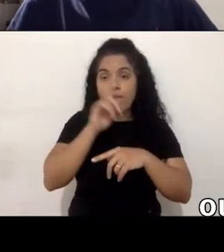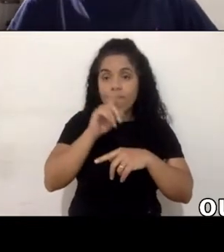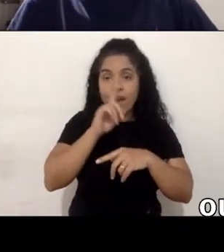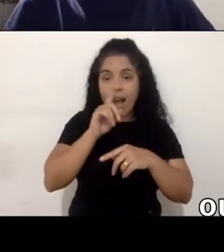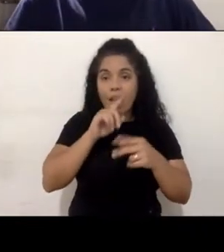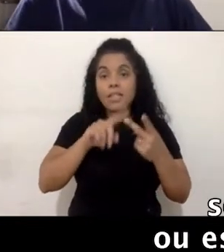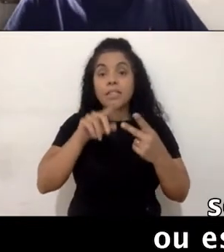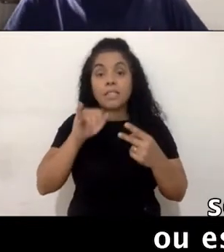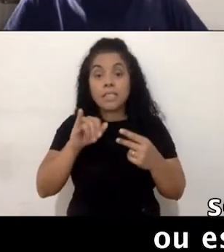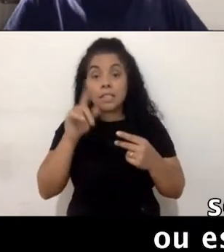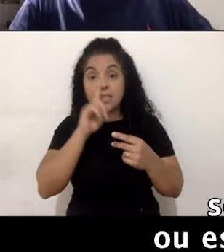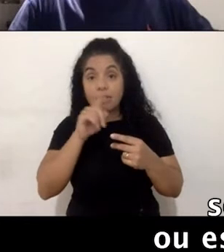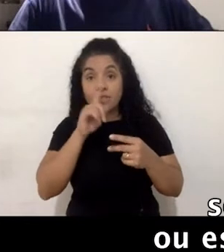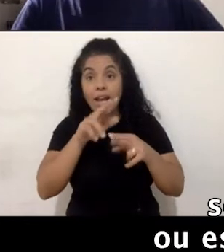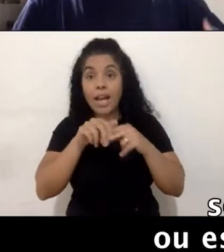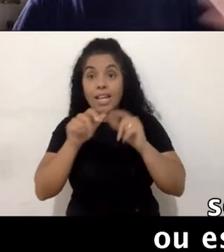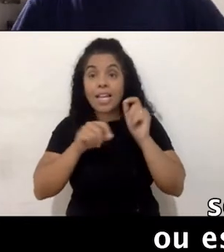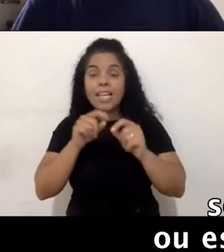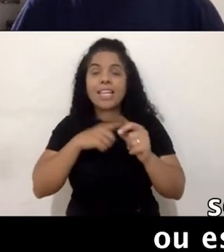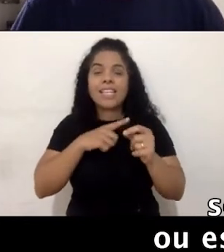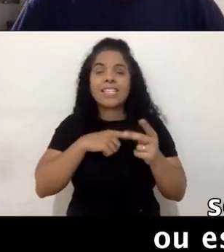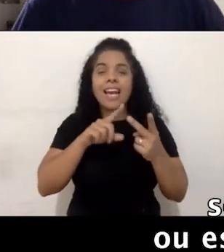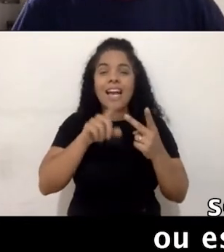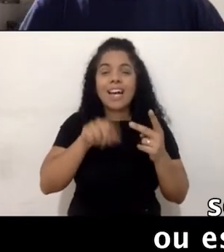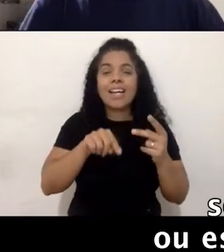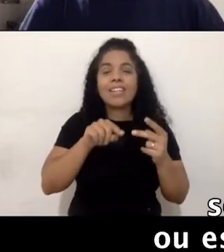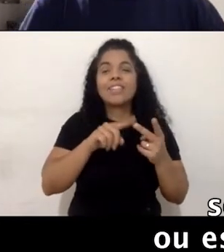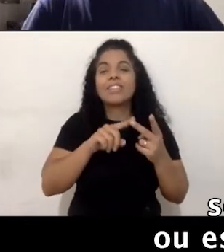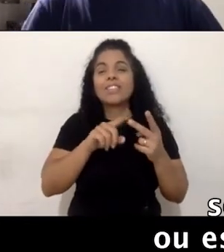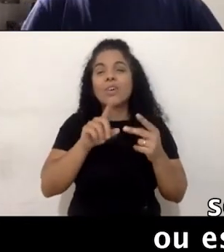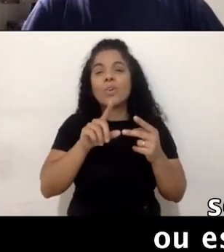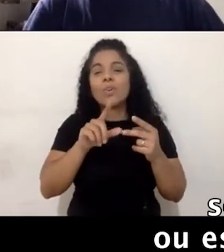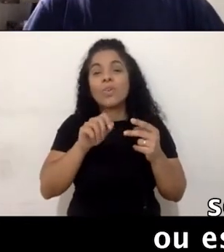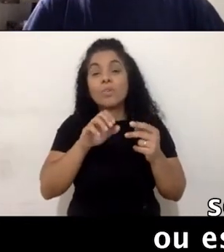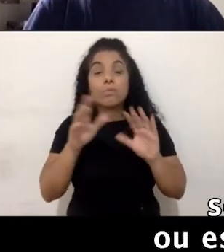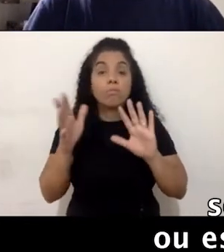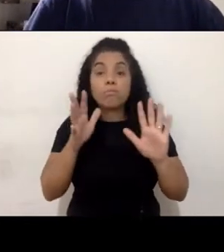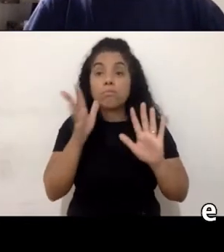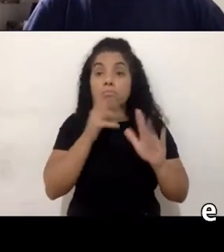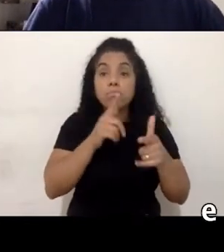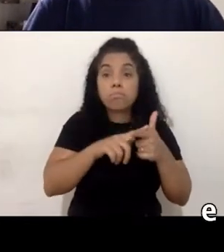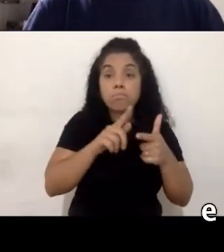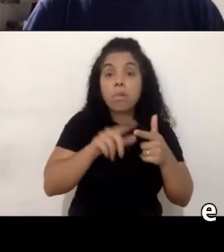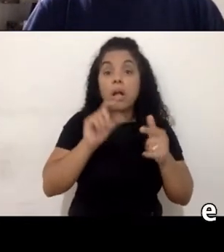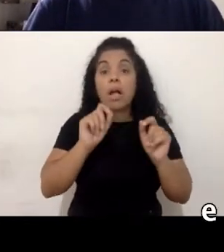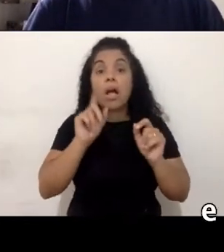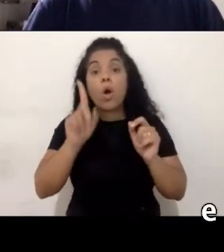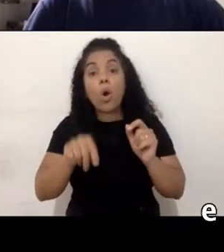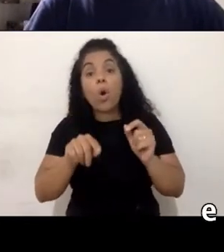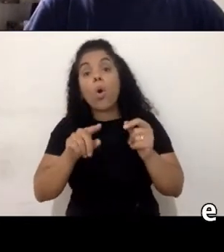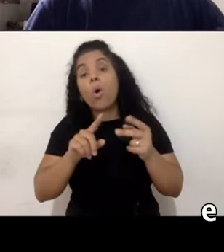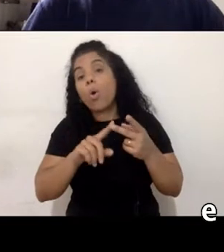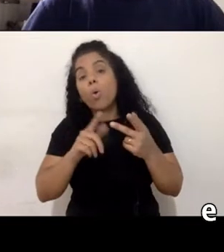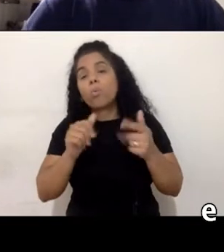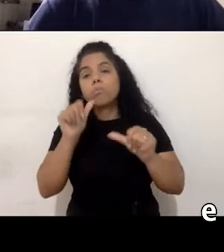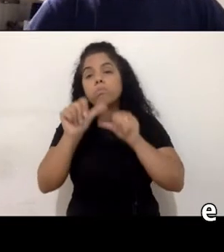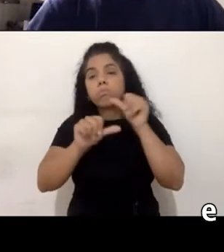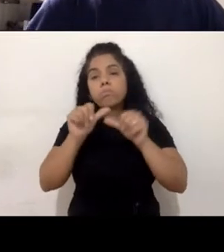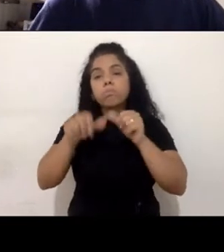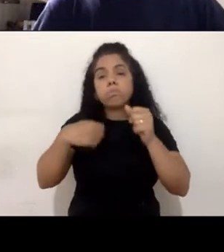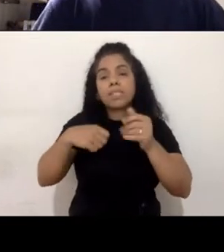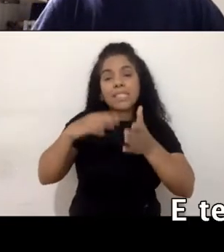things like, is there a change something that has to be rolled back? Are we making changes too quickly that they're not actually